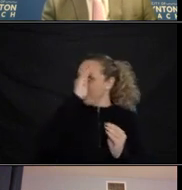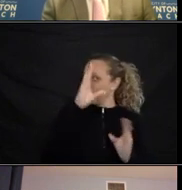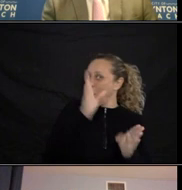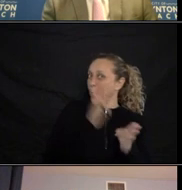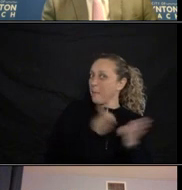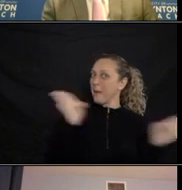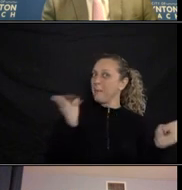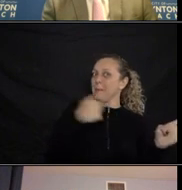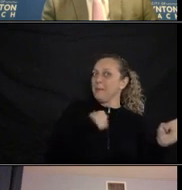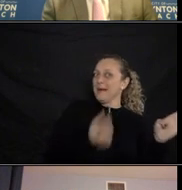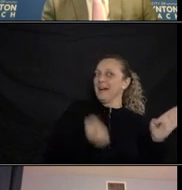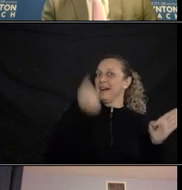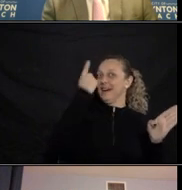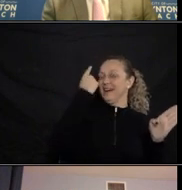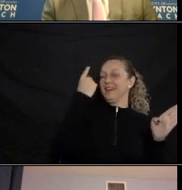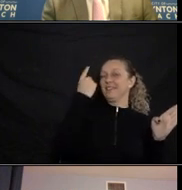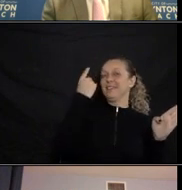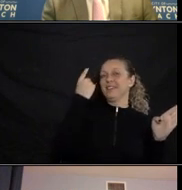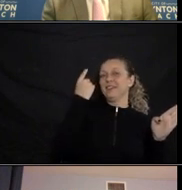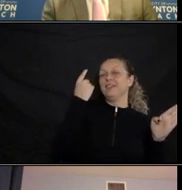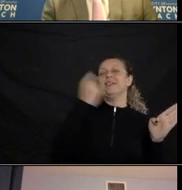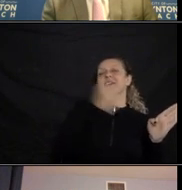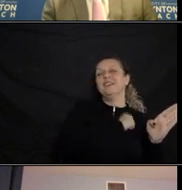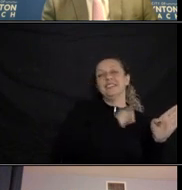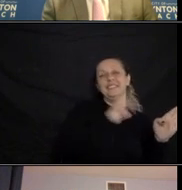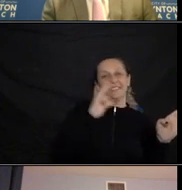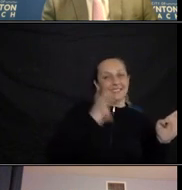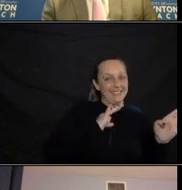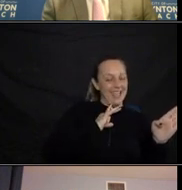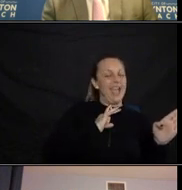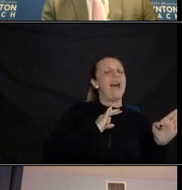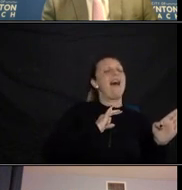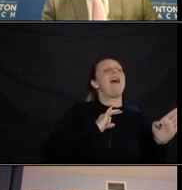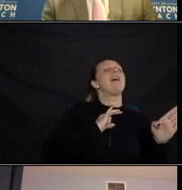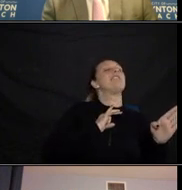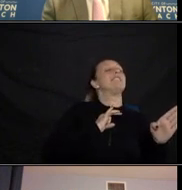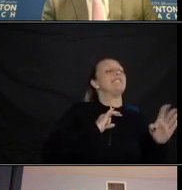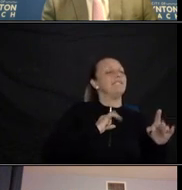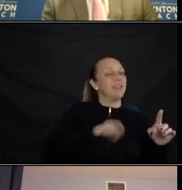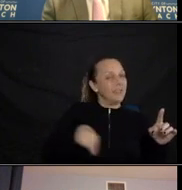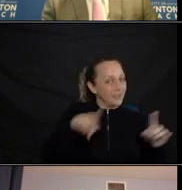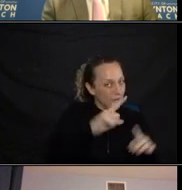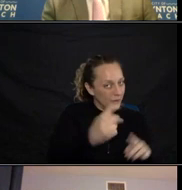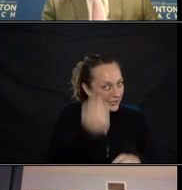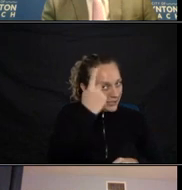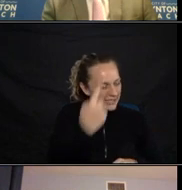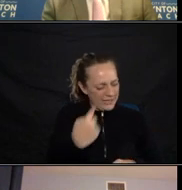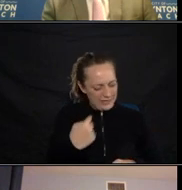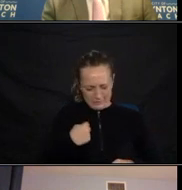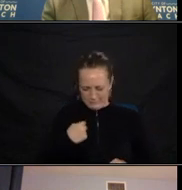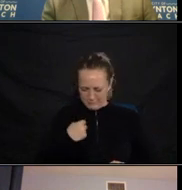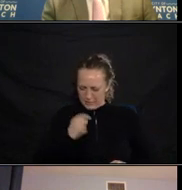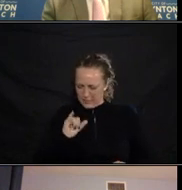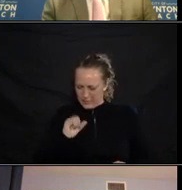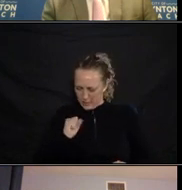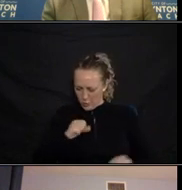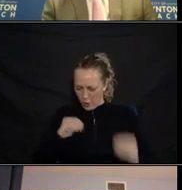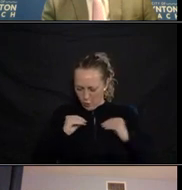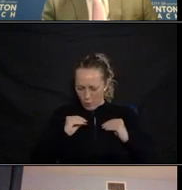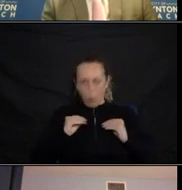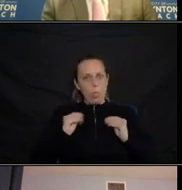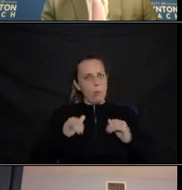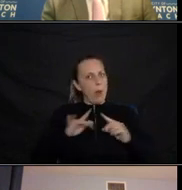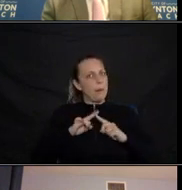my understanding, and if staff, if I have this wrong, to my understanding, yes, you know, we own the property, but